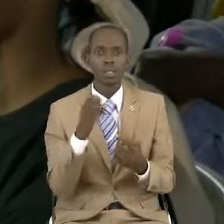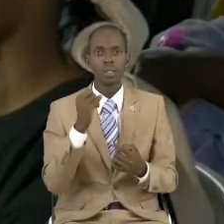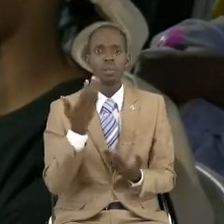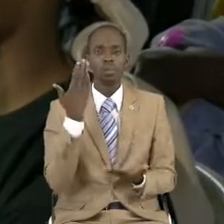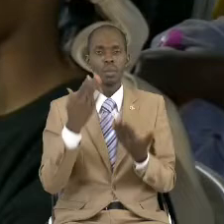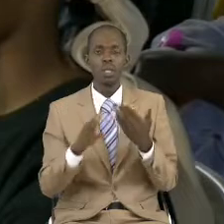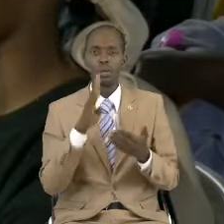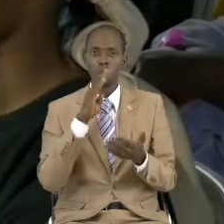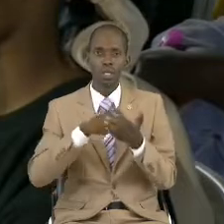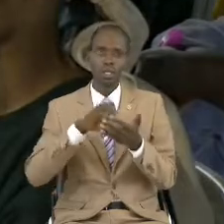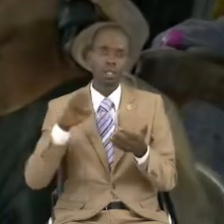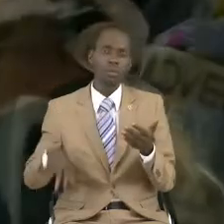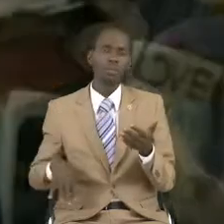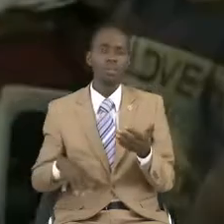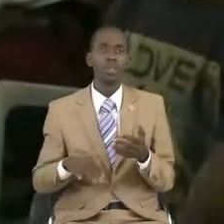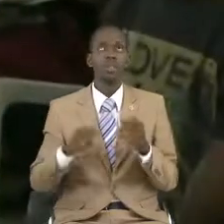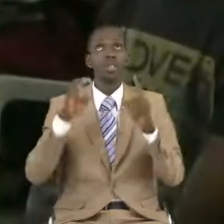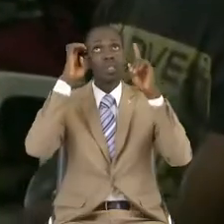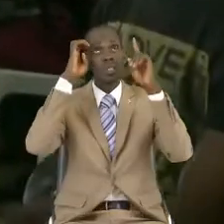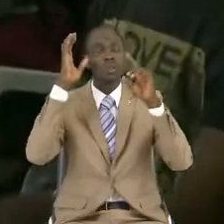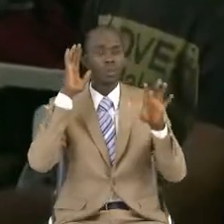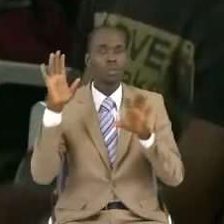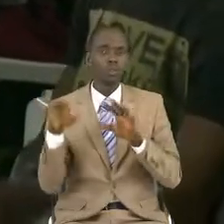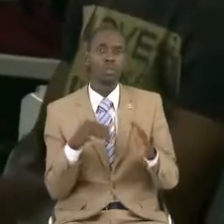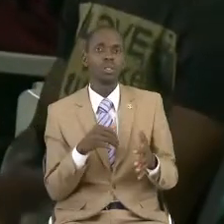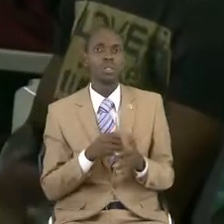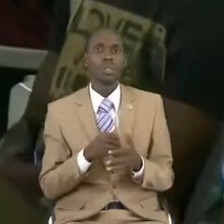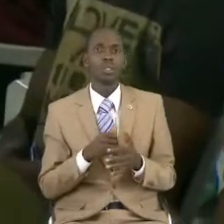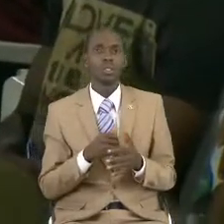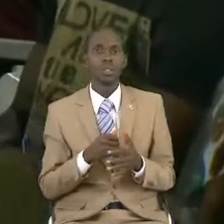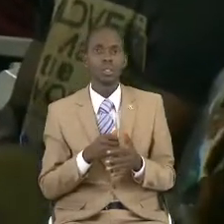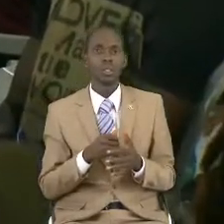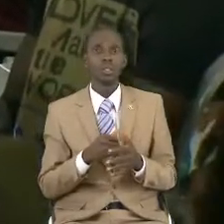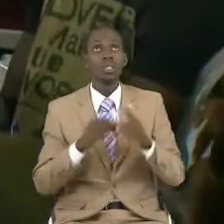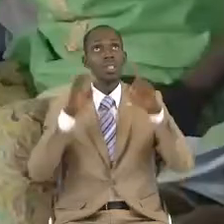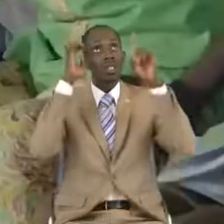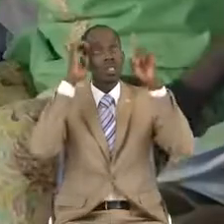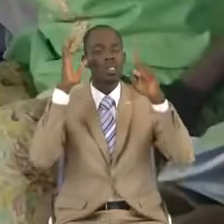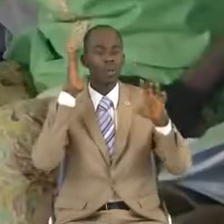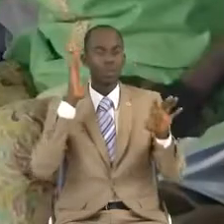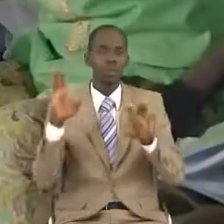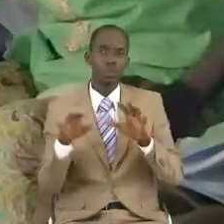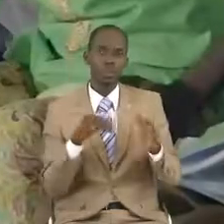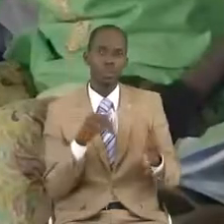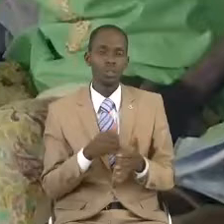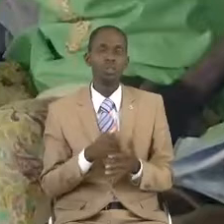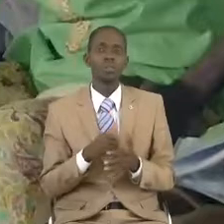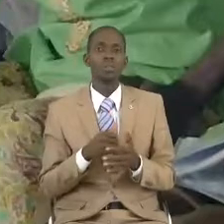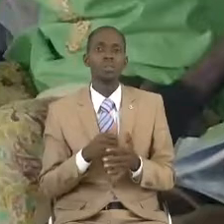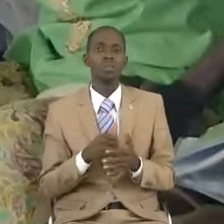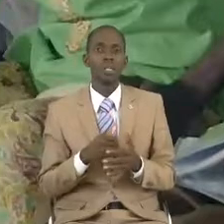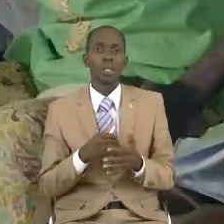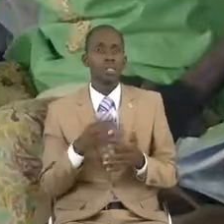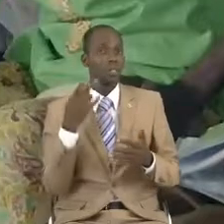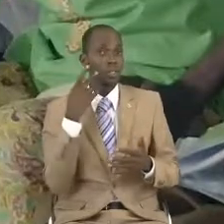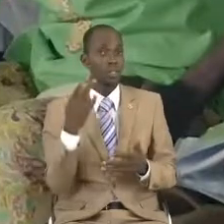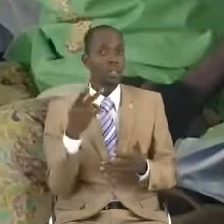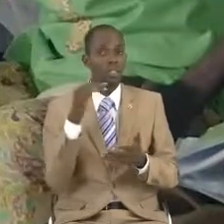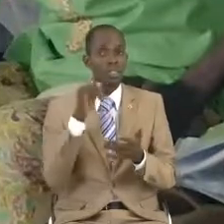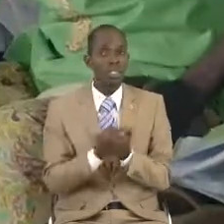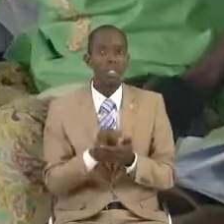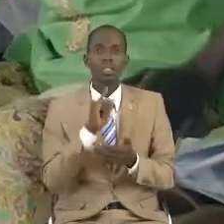out he will do it i said he will do it now that is the number